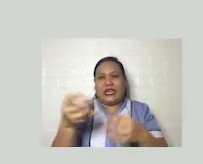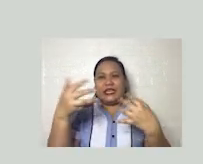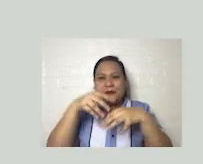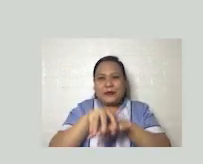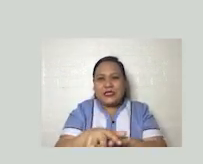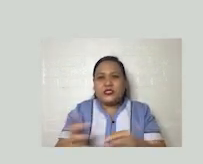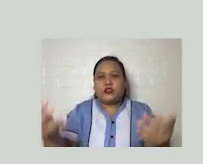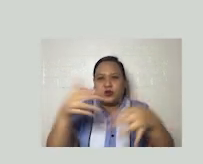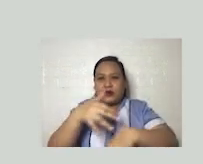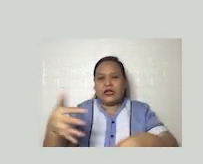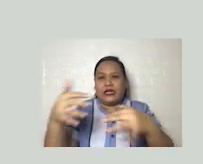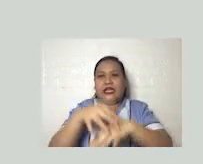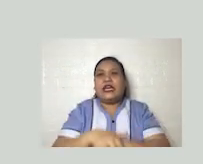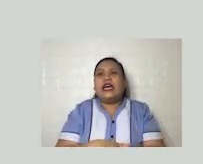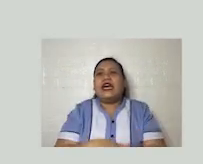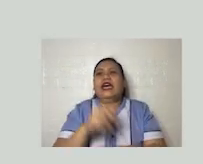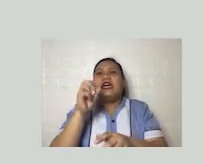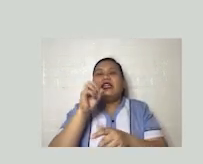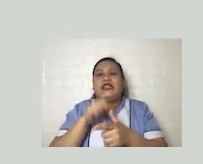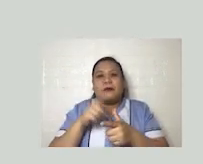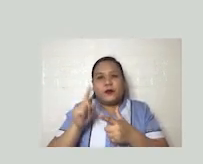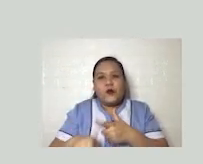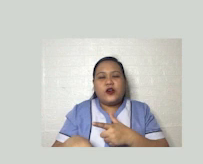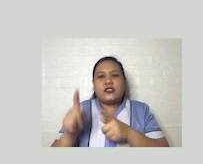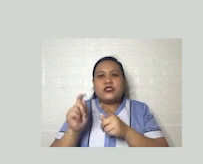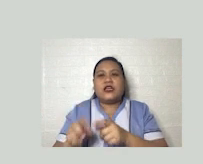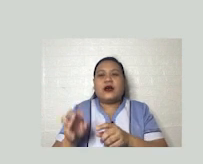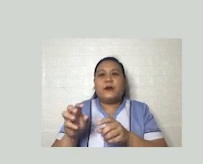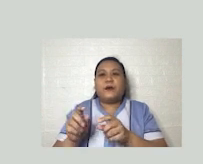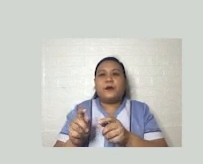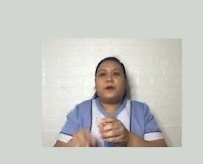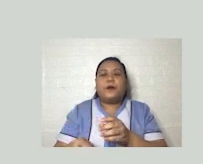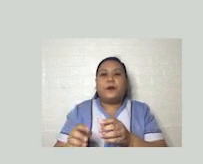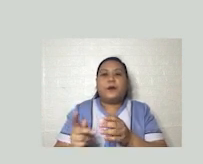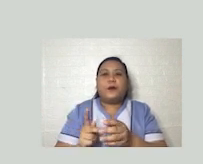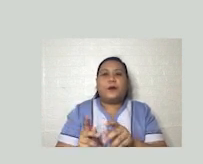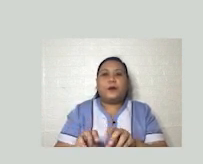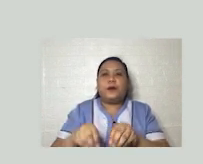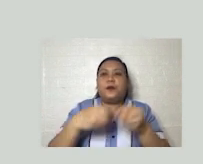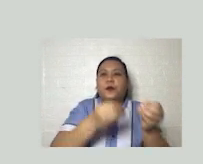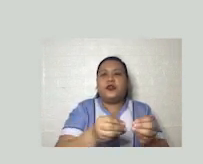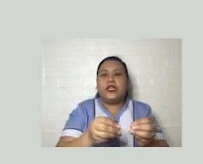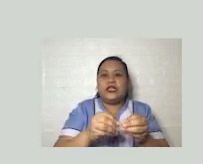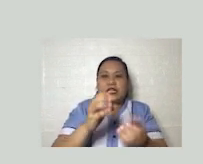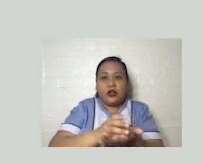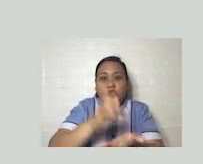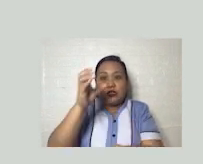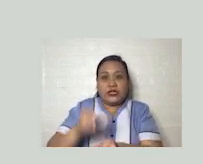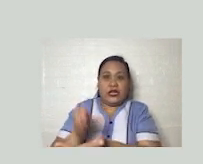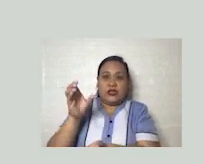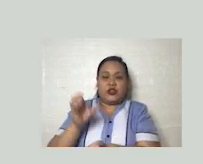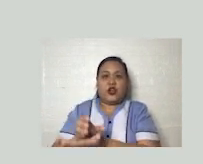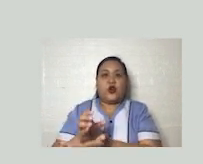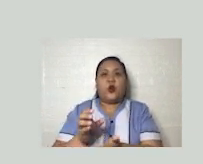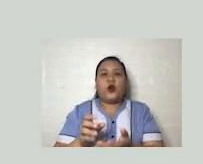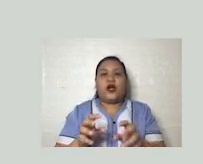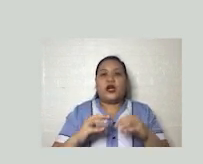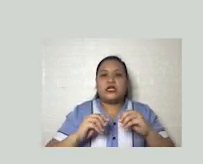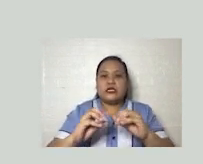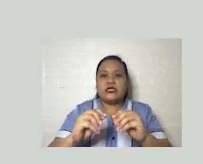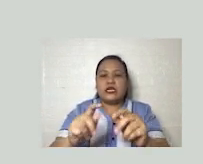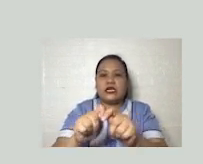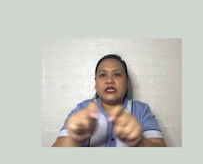plastic bags, seed trays, germinating trays, or to the seed beds for the production of vegetable